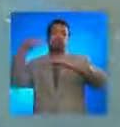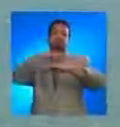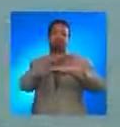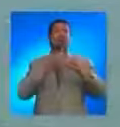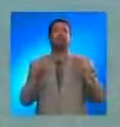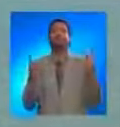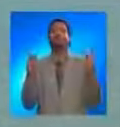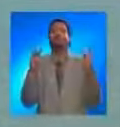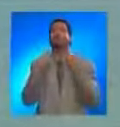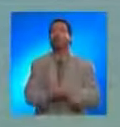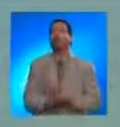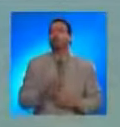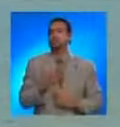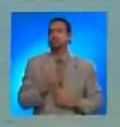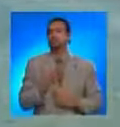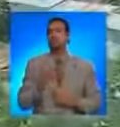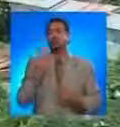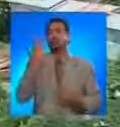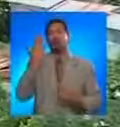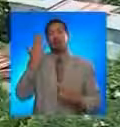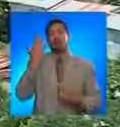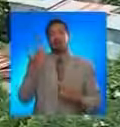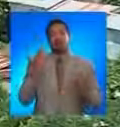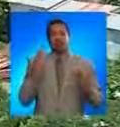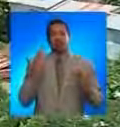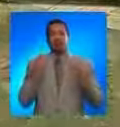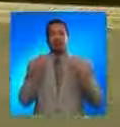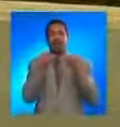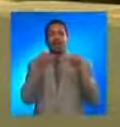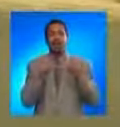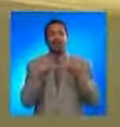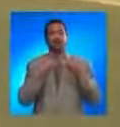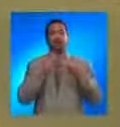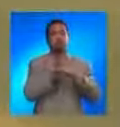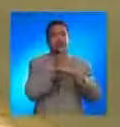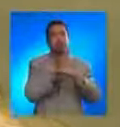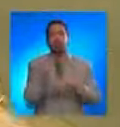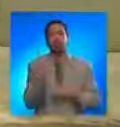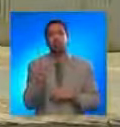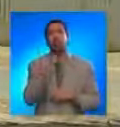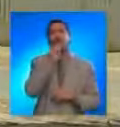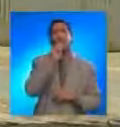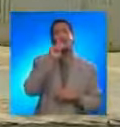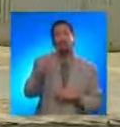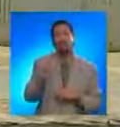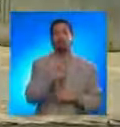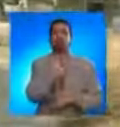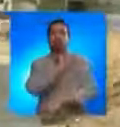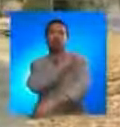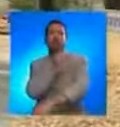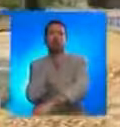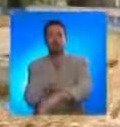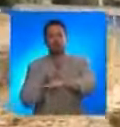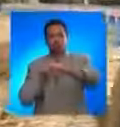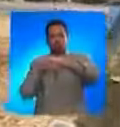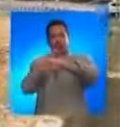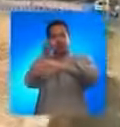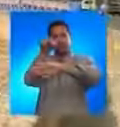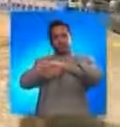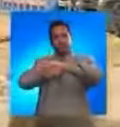the areas of greatest risk are Aguada, Aguadilla, and Mayagüez, because of all the urban development along the coastline.